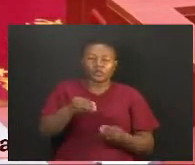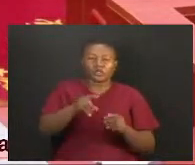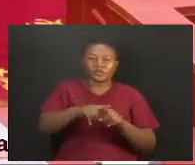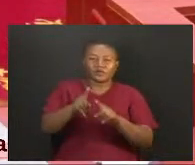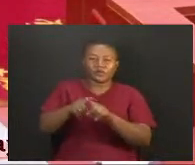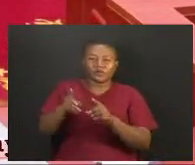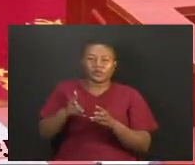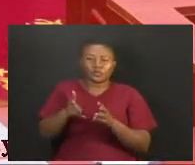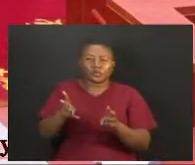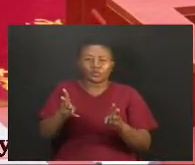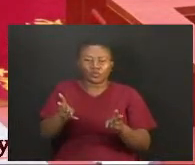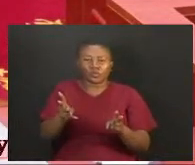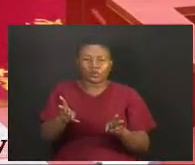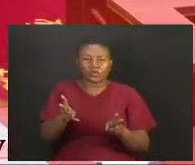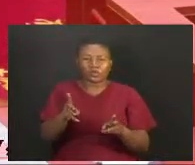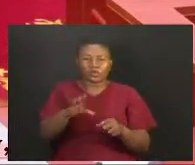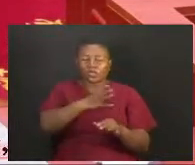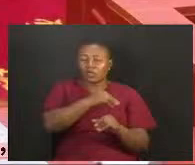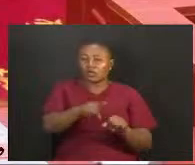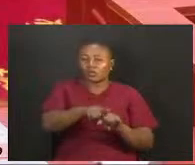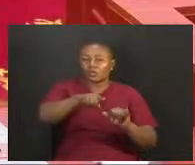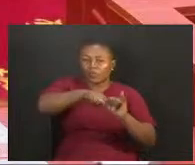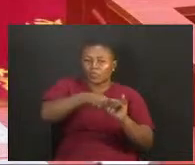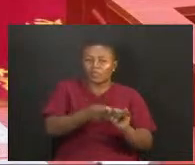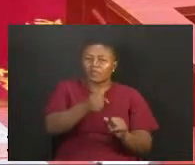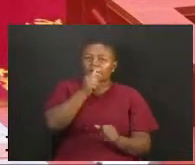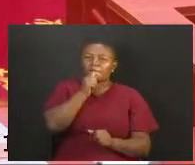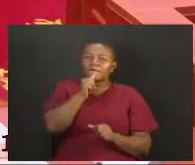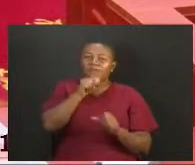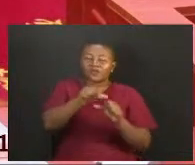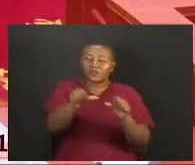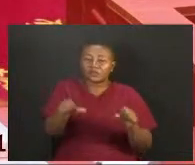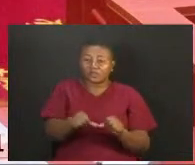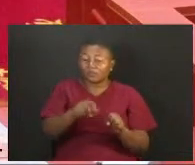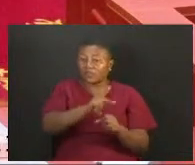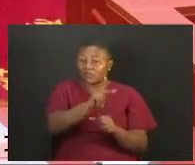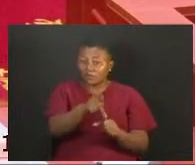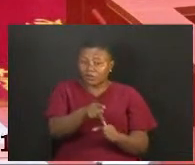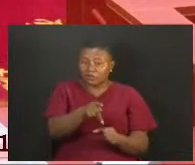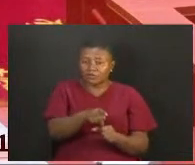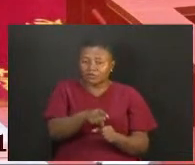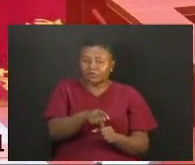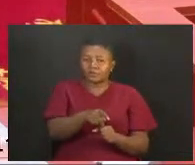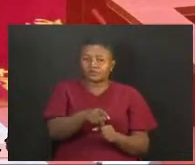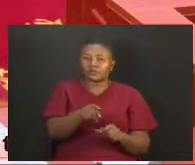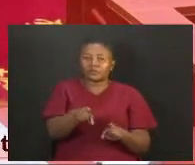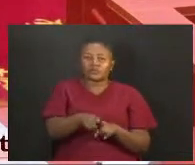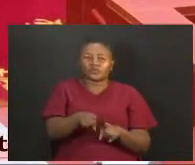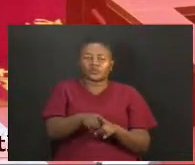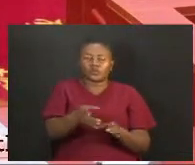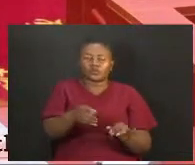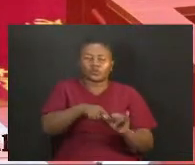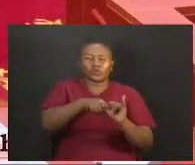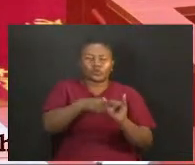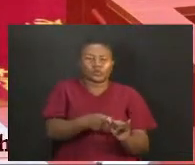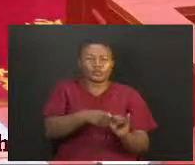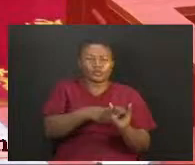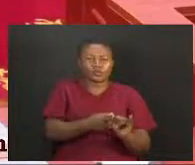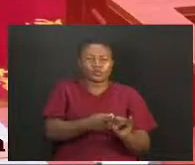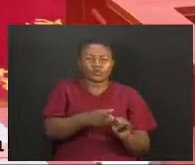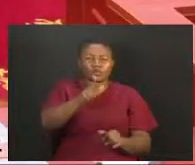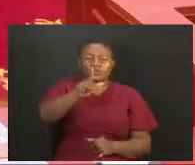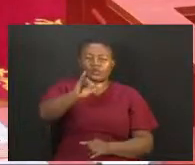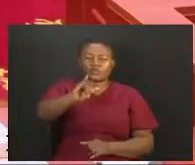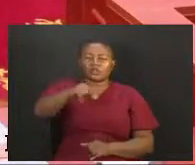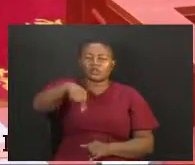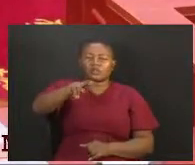including metering and implementation of private sector participation. Mr. Speaker, we'll also implement the liquid fuel to gas